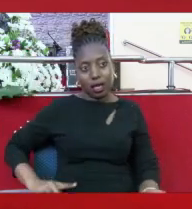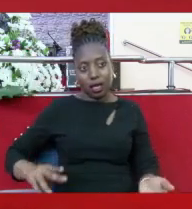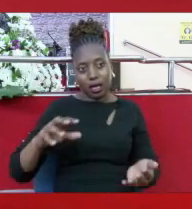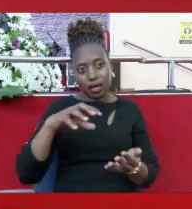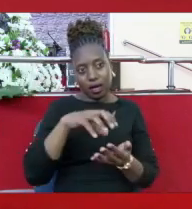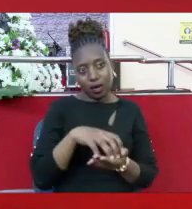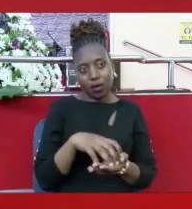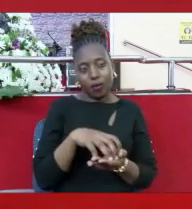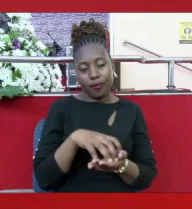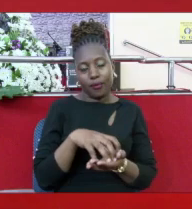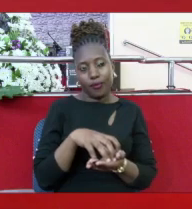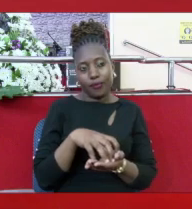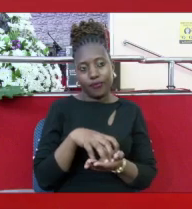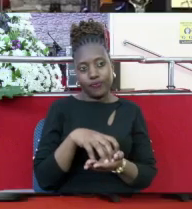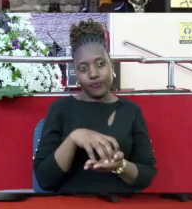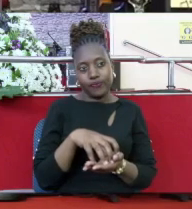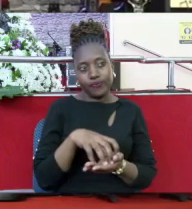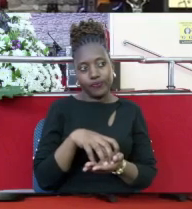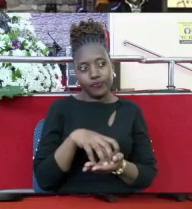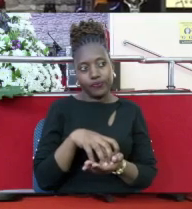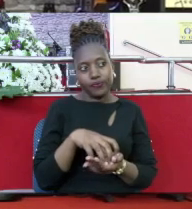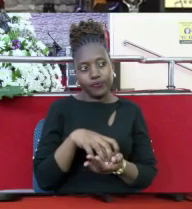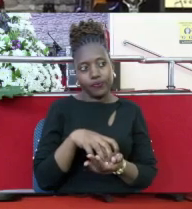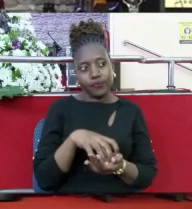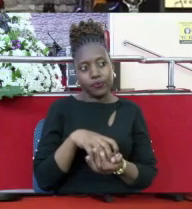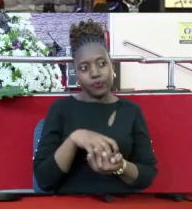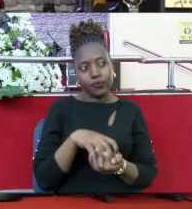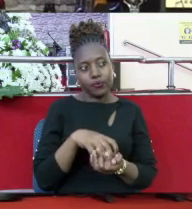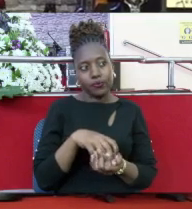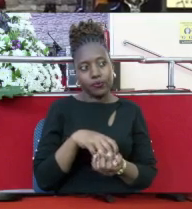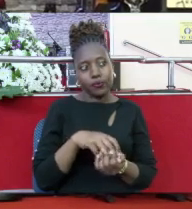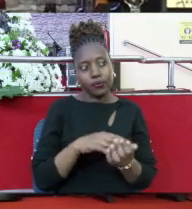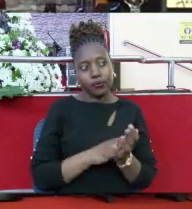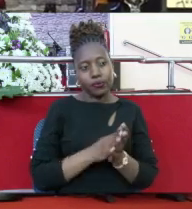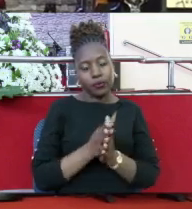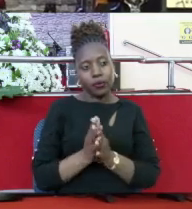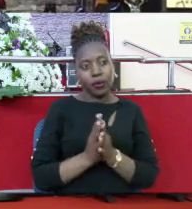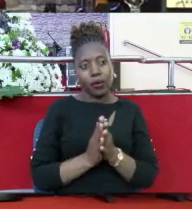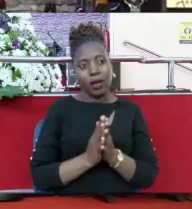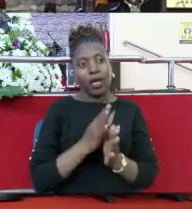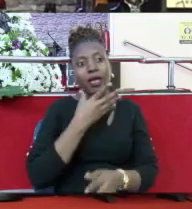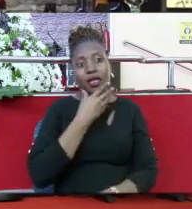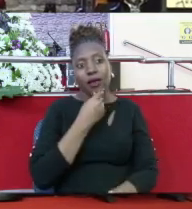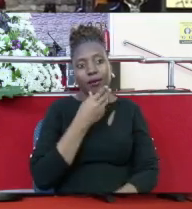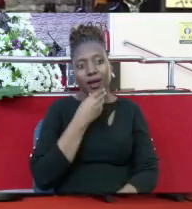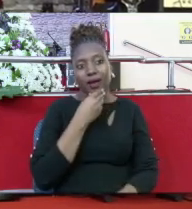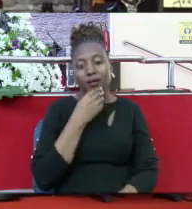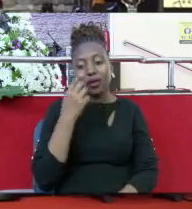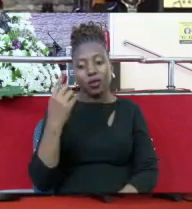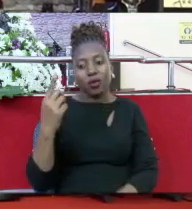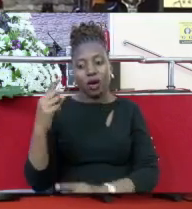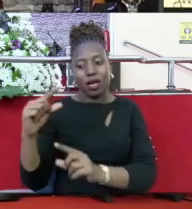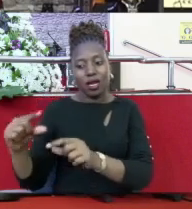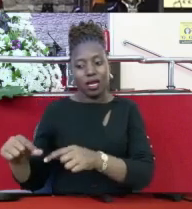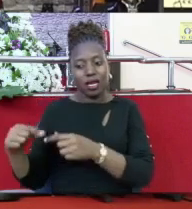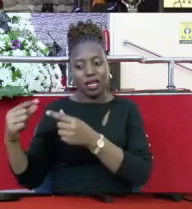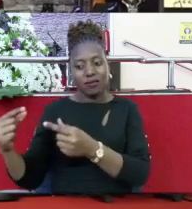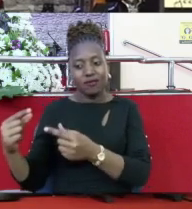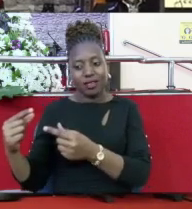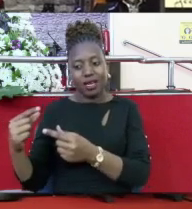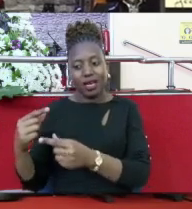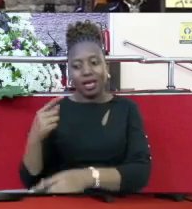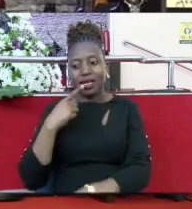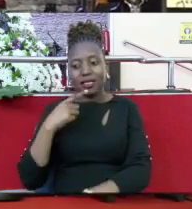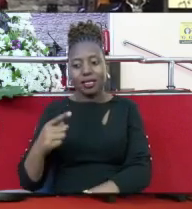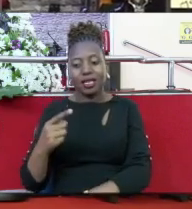tukaweze kupanua ufalme wake. The man who had one talent said he had hidden it, and God told him,